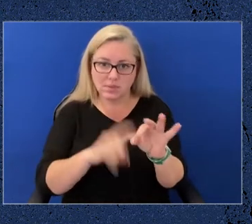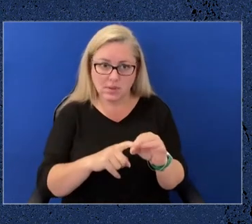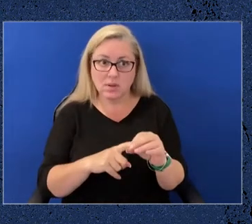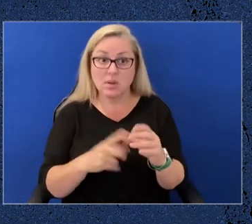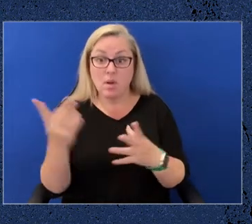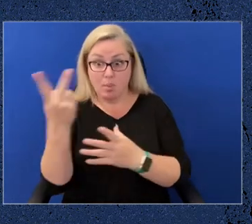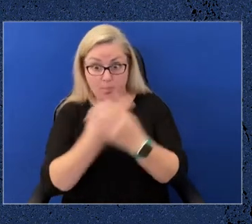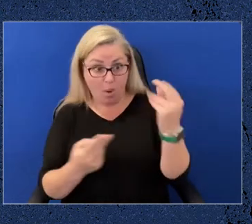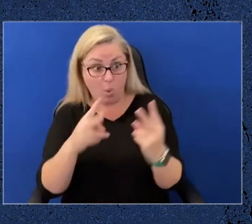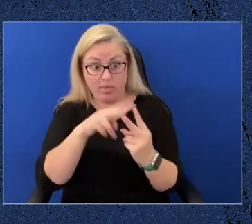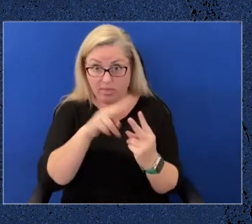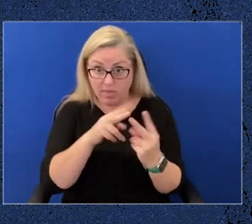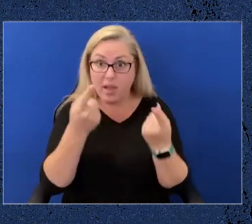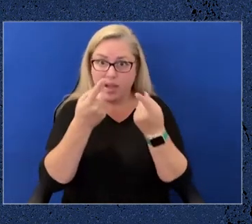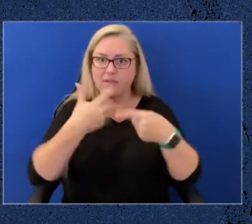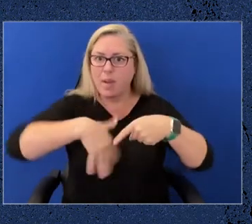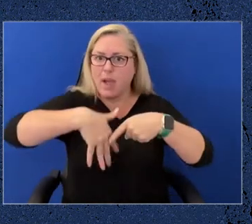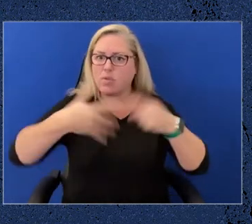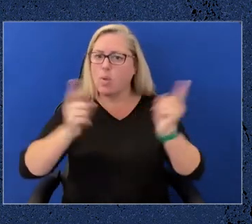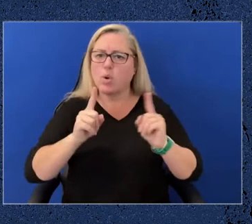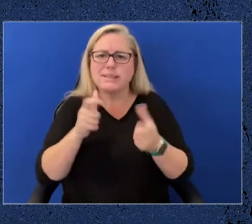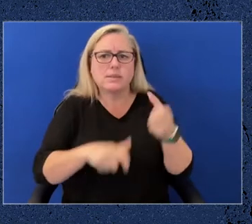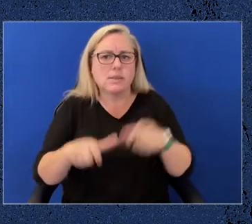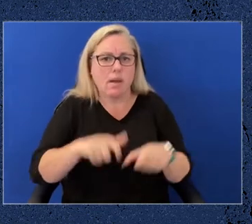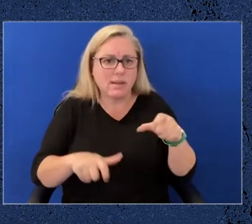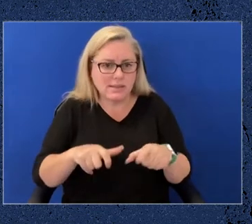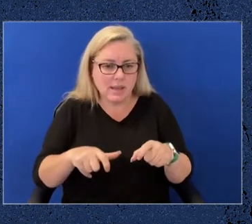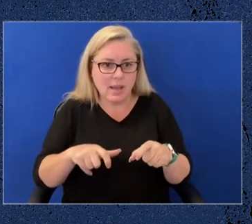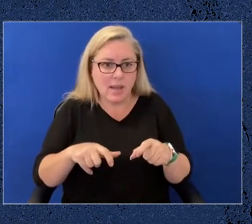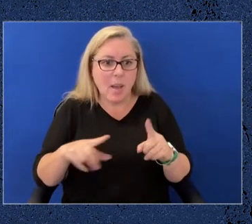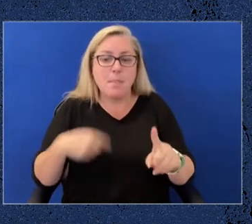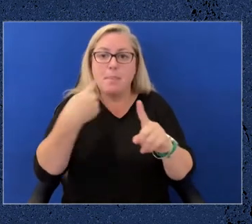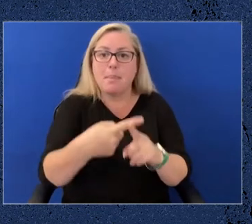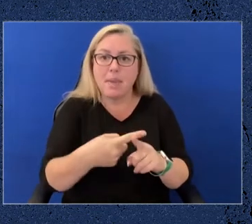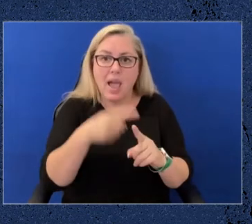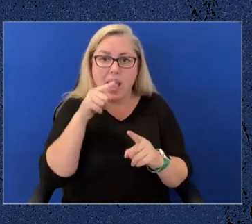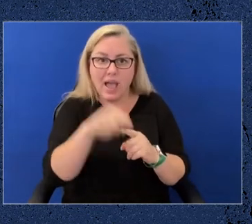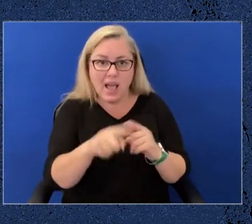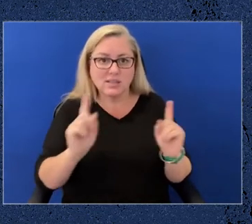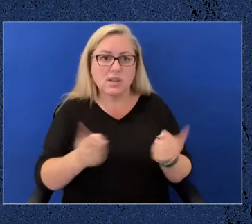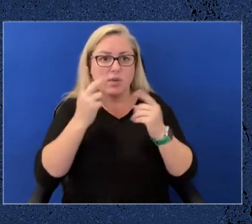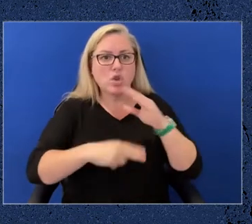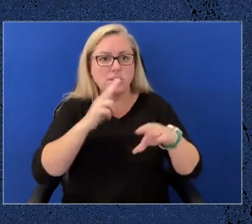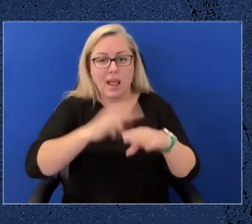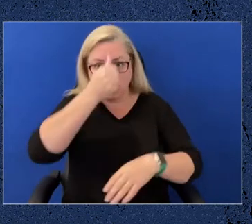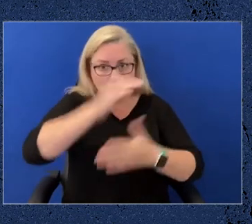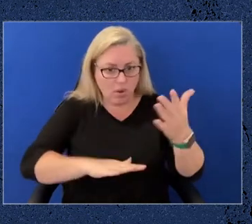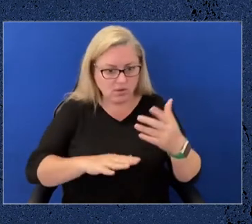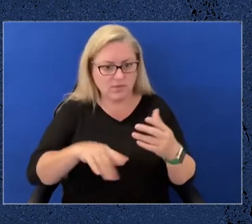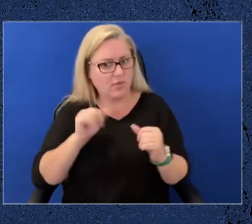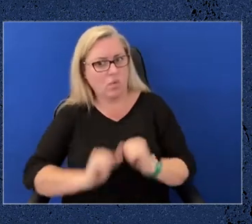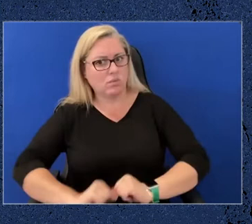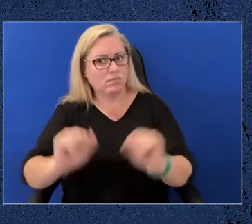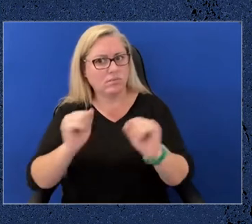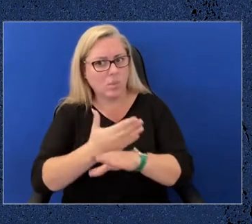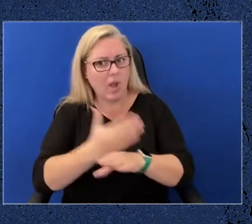science background, but you're also applying Indigenous knowledge practices to your work. How